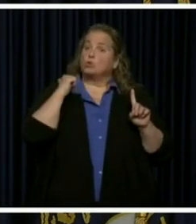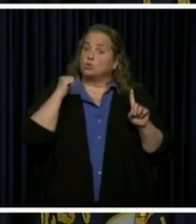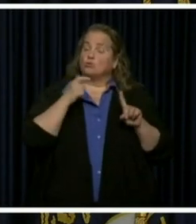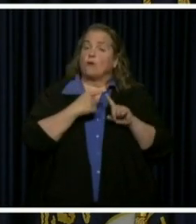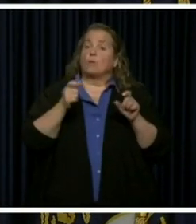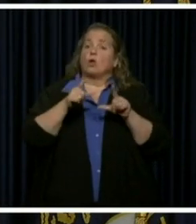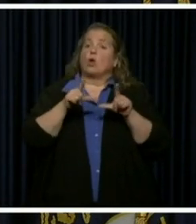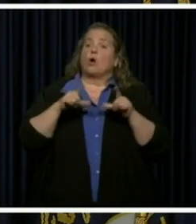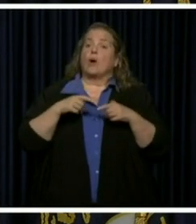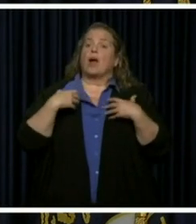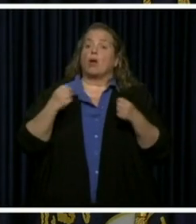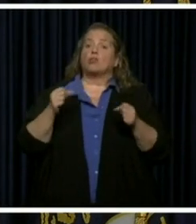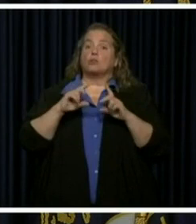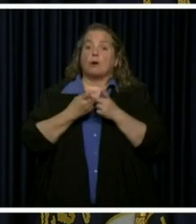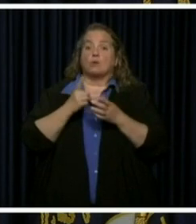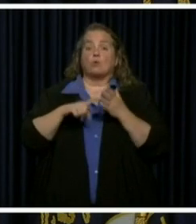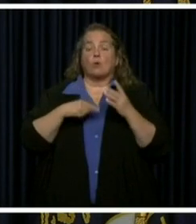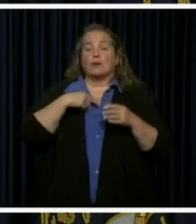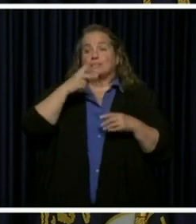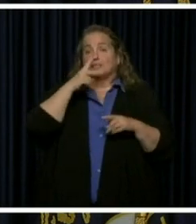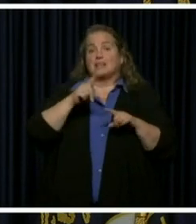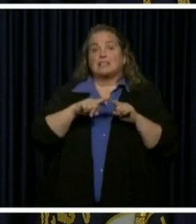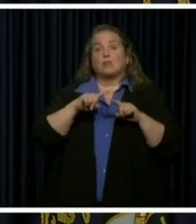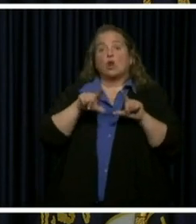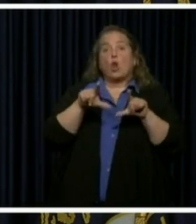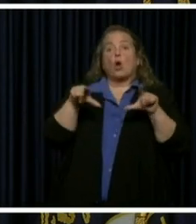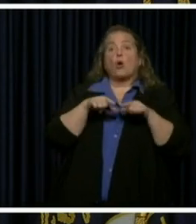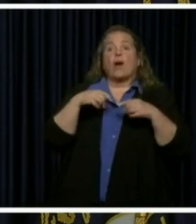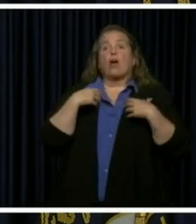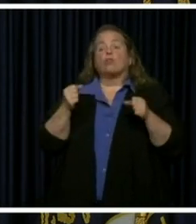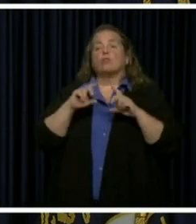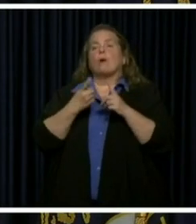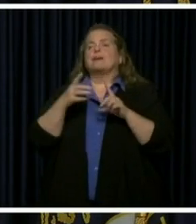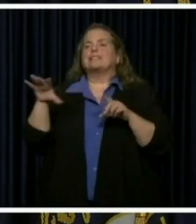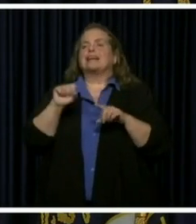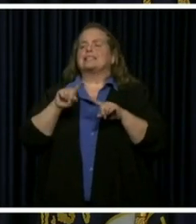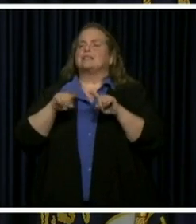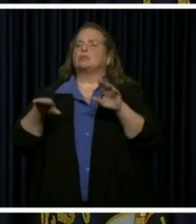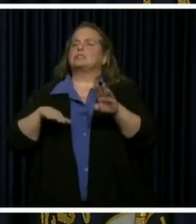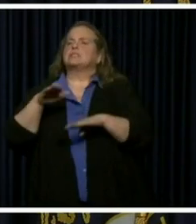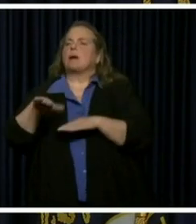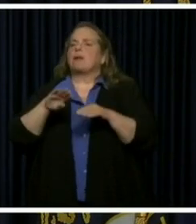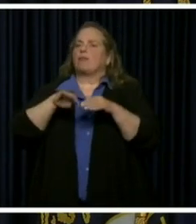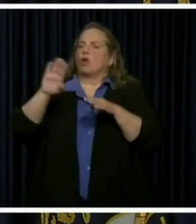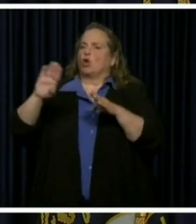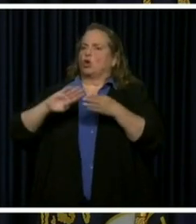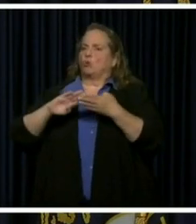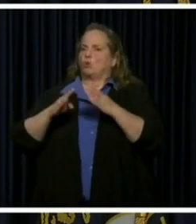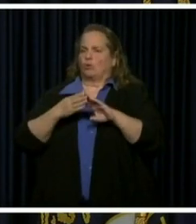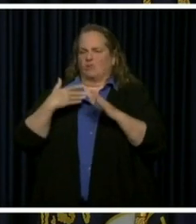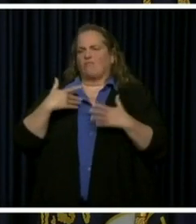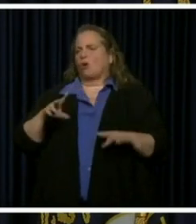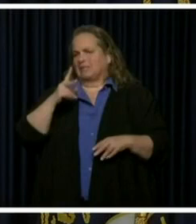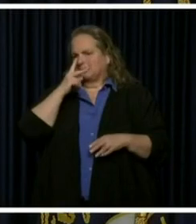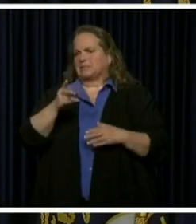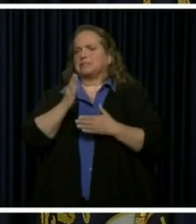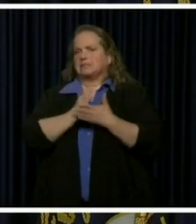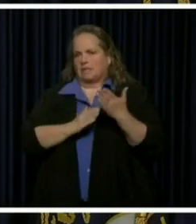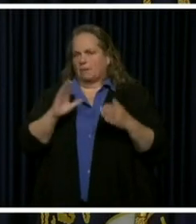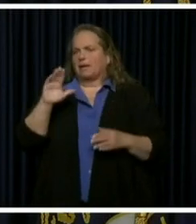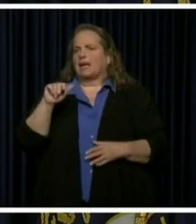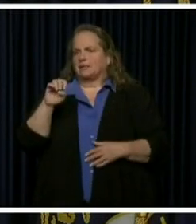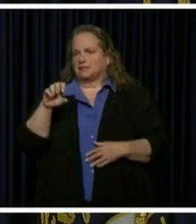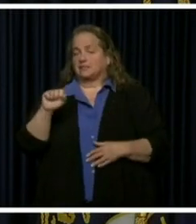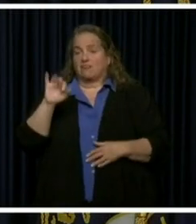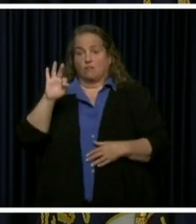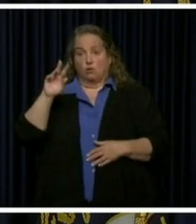local health department, and what we've seen is different local health departments taking different steps in their communities. We've already seen that in some cases. Now,